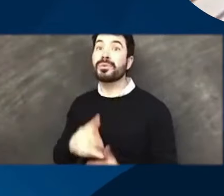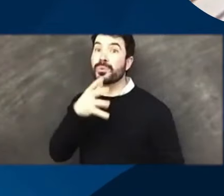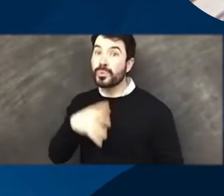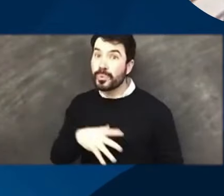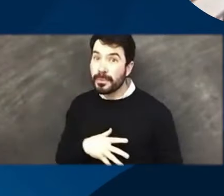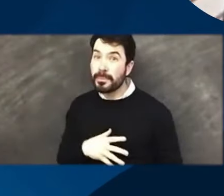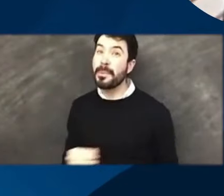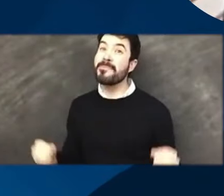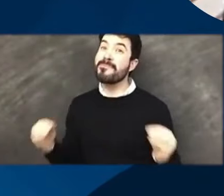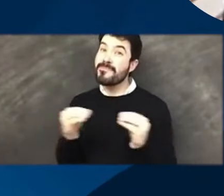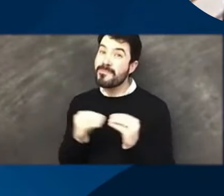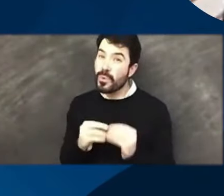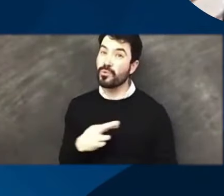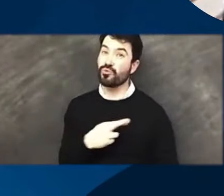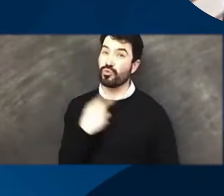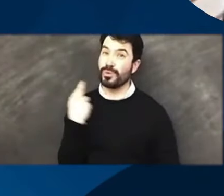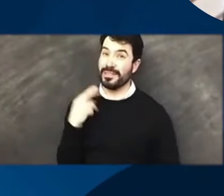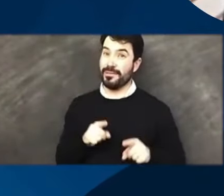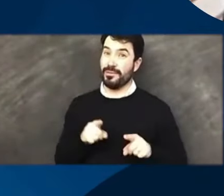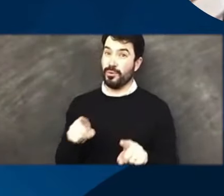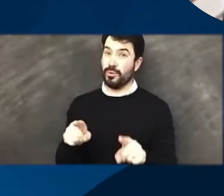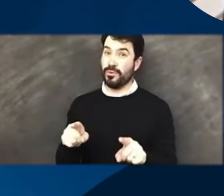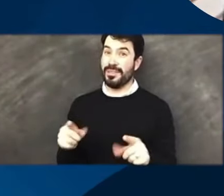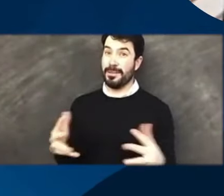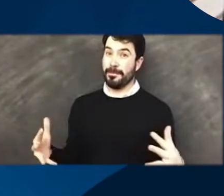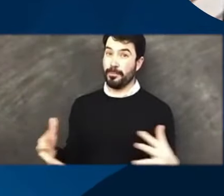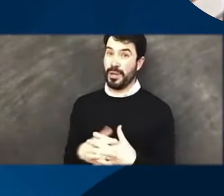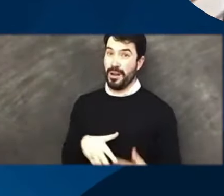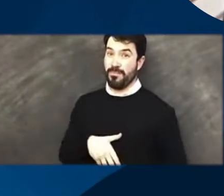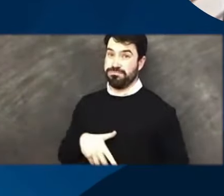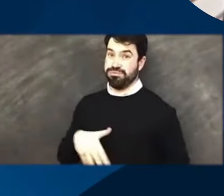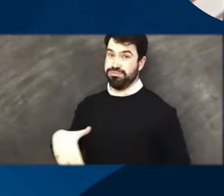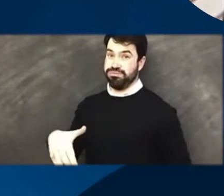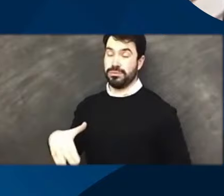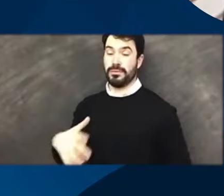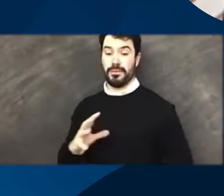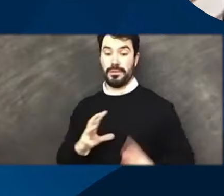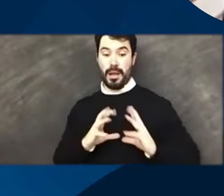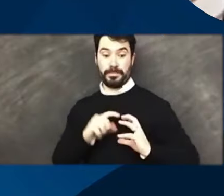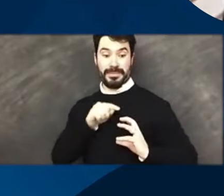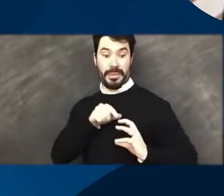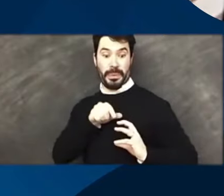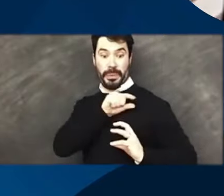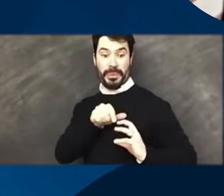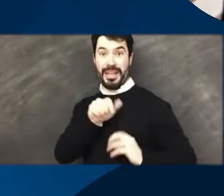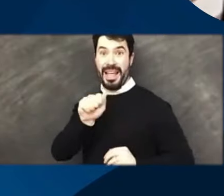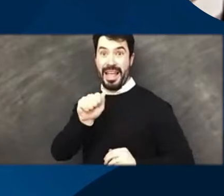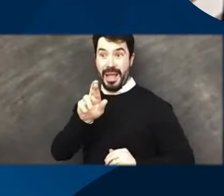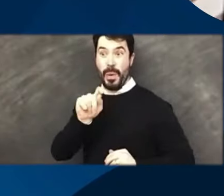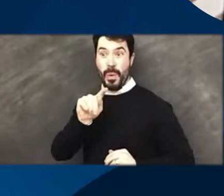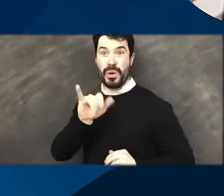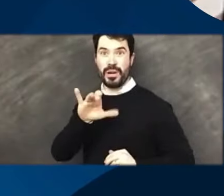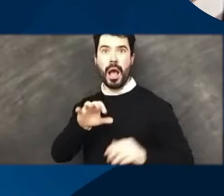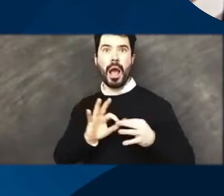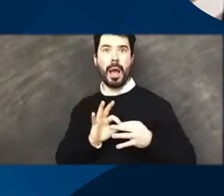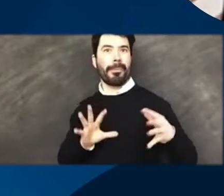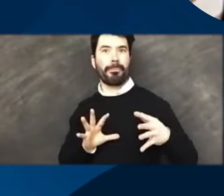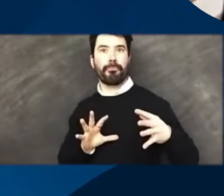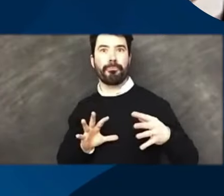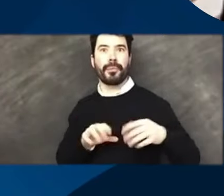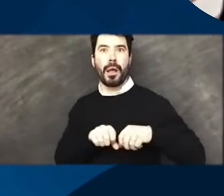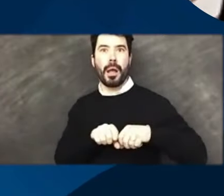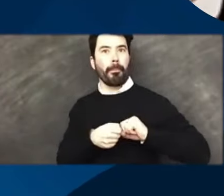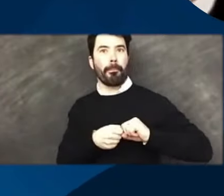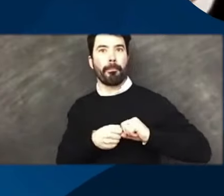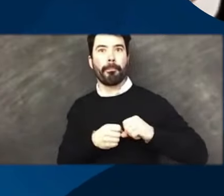pregnancy to having tearing of the aorta or aortic dissection. And so we monitor those women very